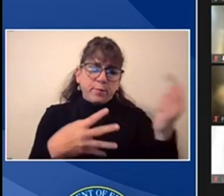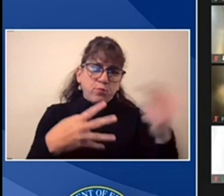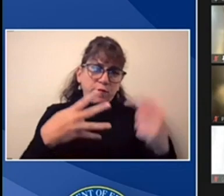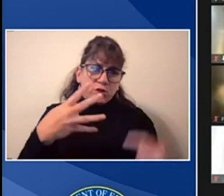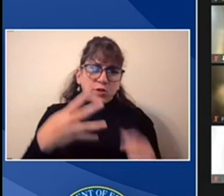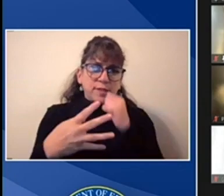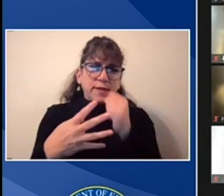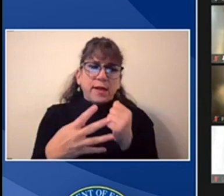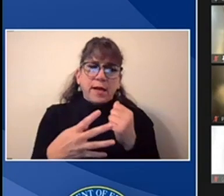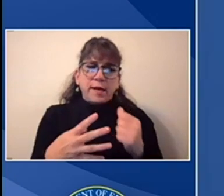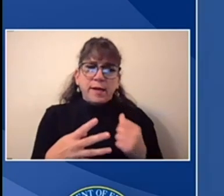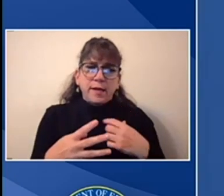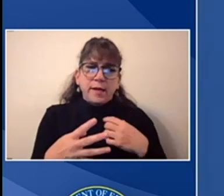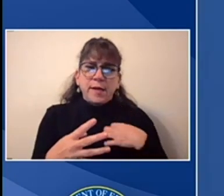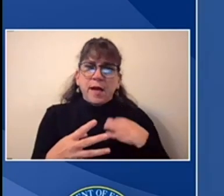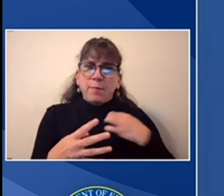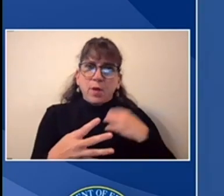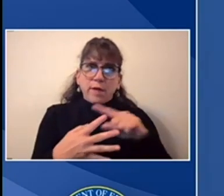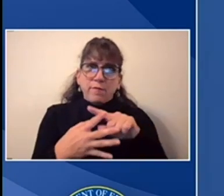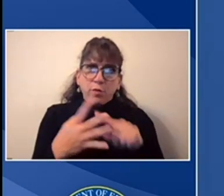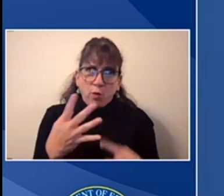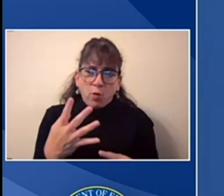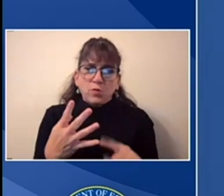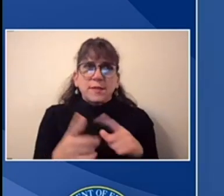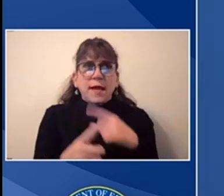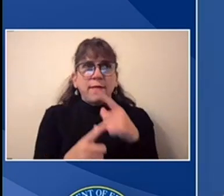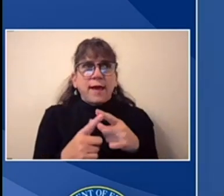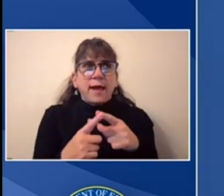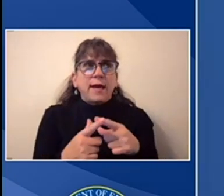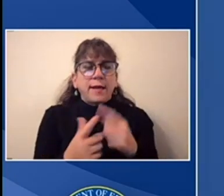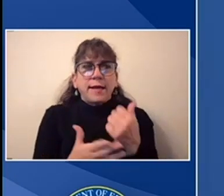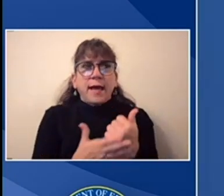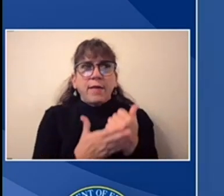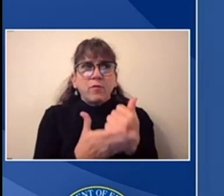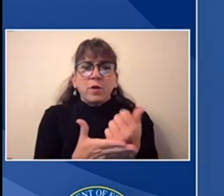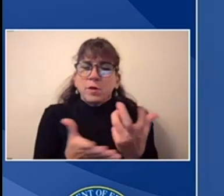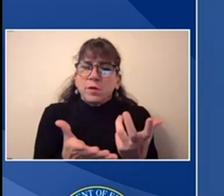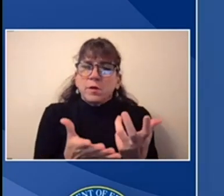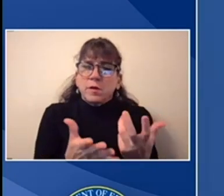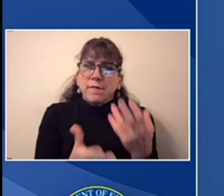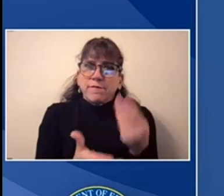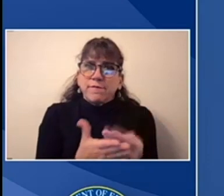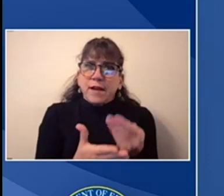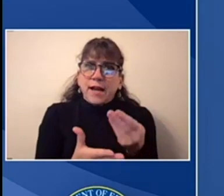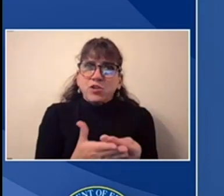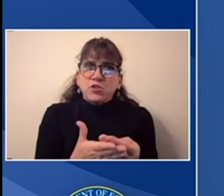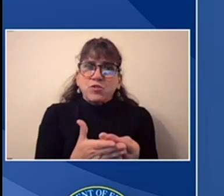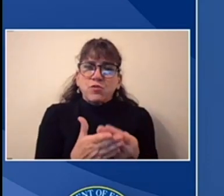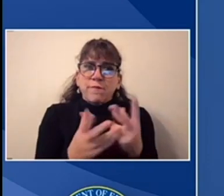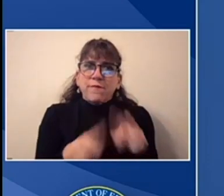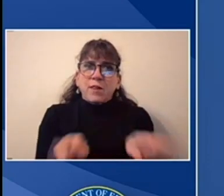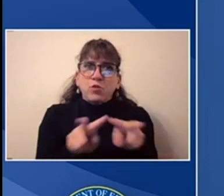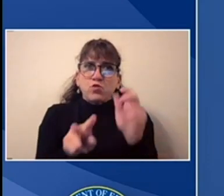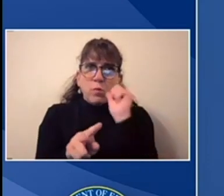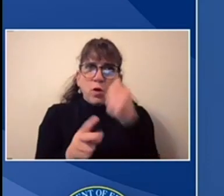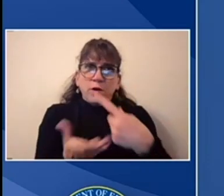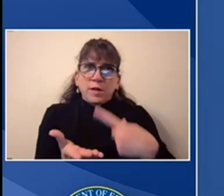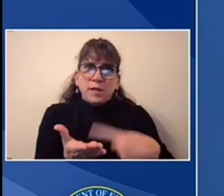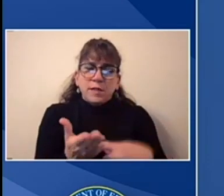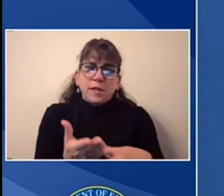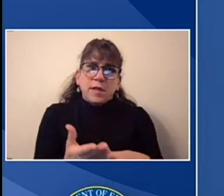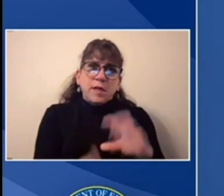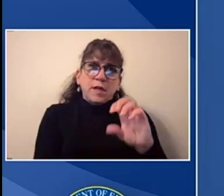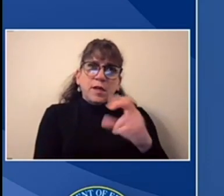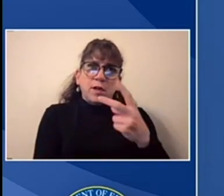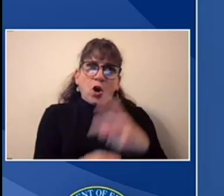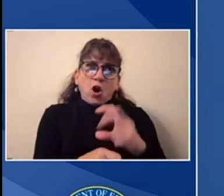provisions. And then we're looking at doing gainful, financial value tomorrow and discussing hardship tomorrow.